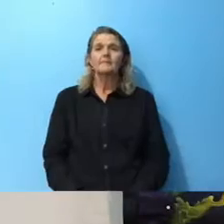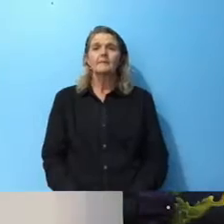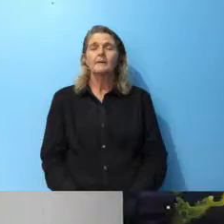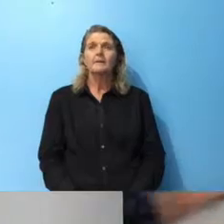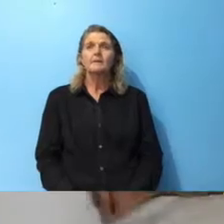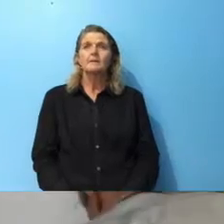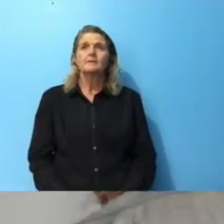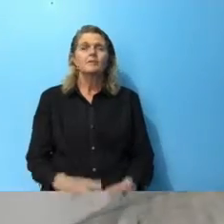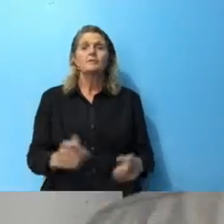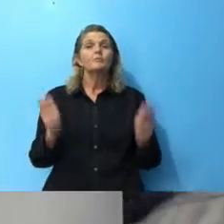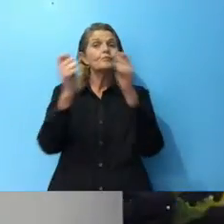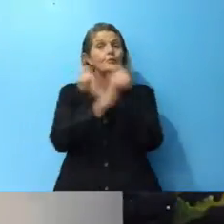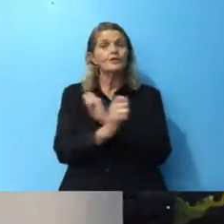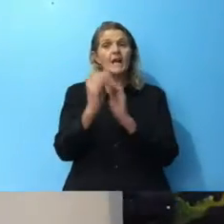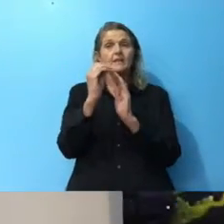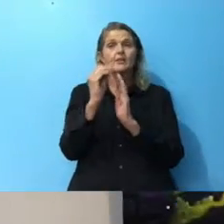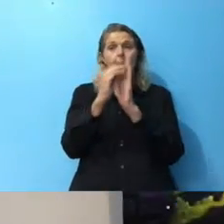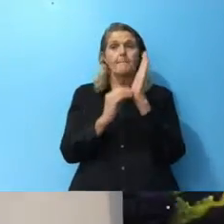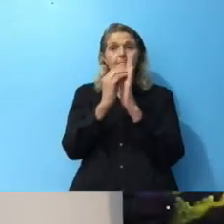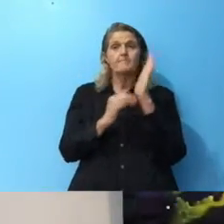Just going to quickly jump to a smaller paintbrush there.